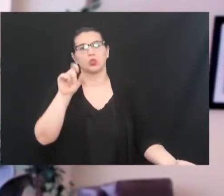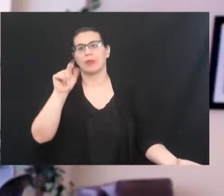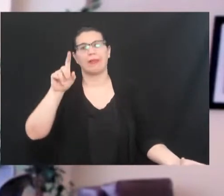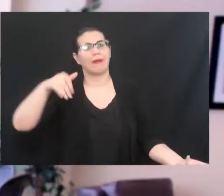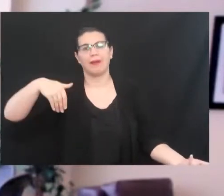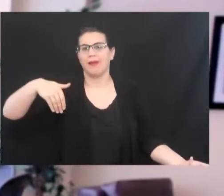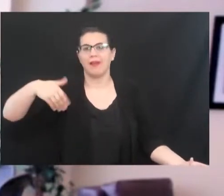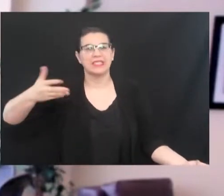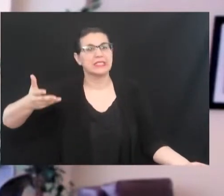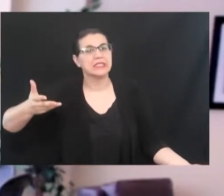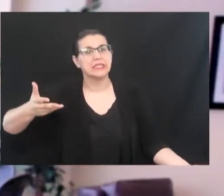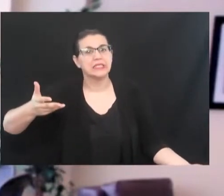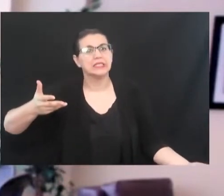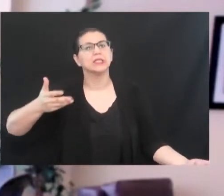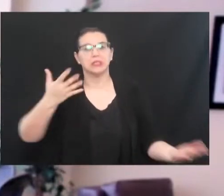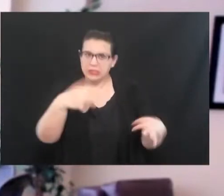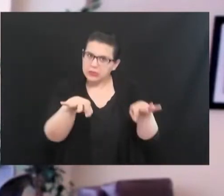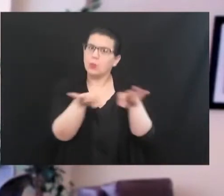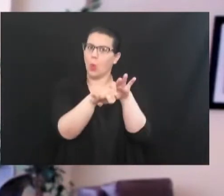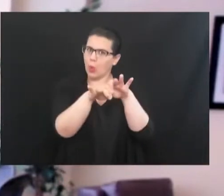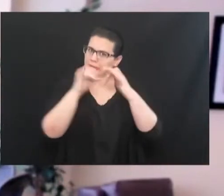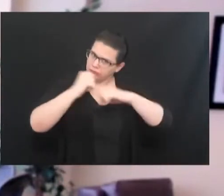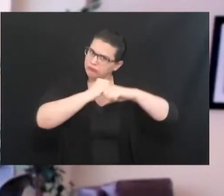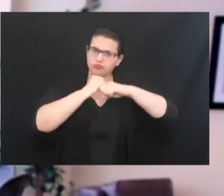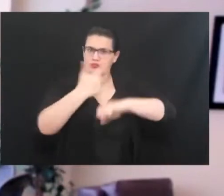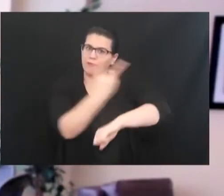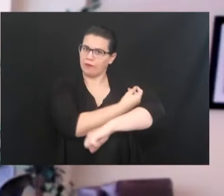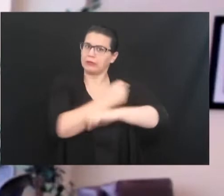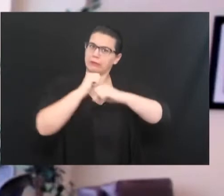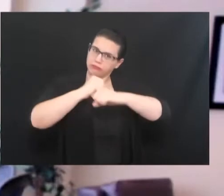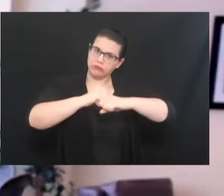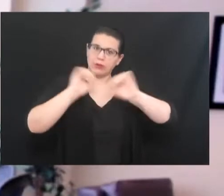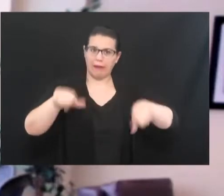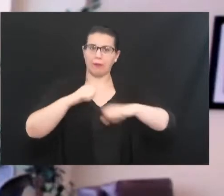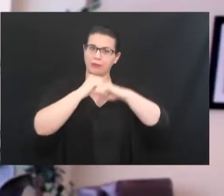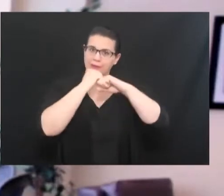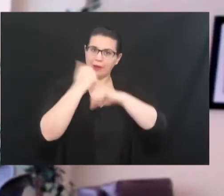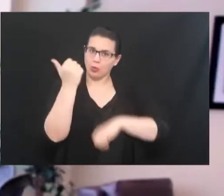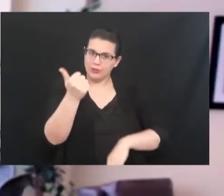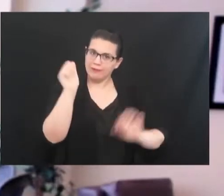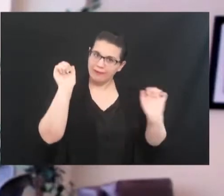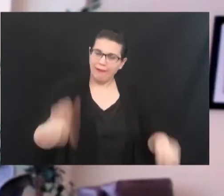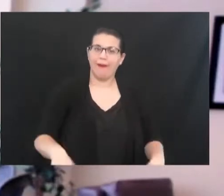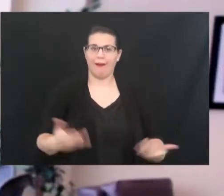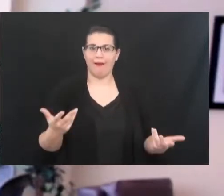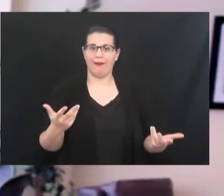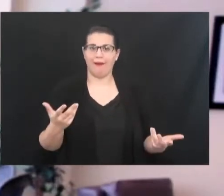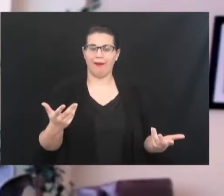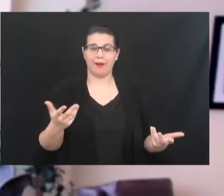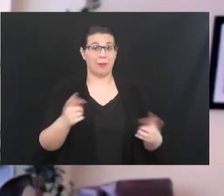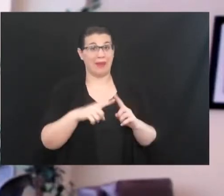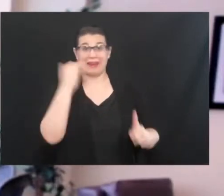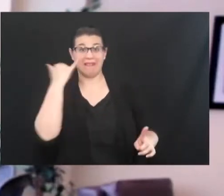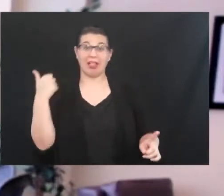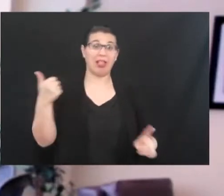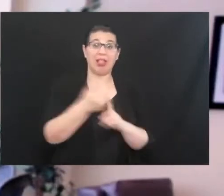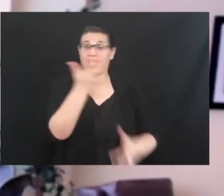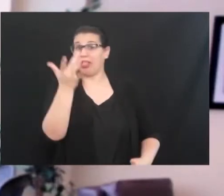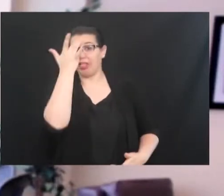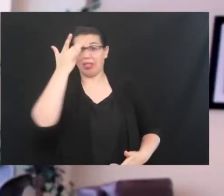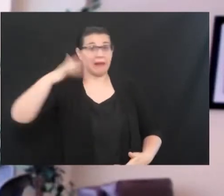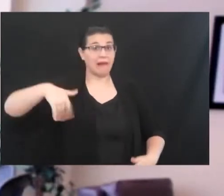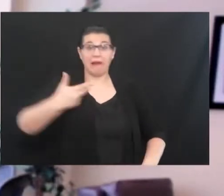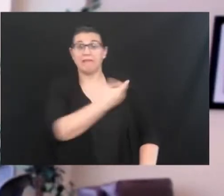what is now a preventable problem, a preventable infection, preventable severe disease,